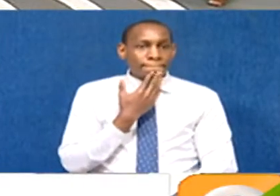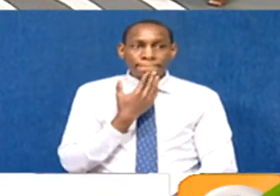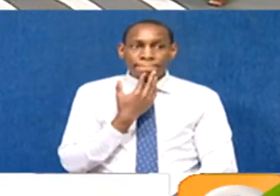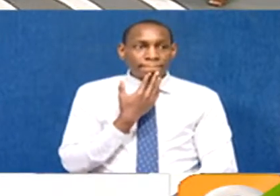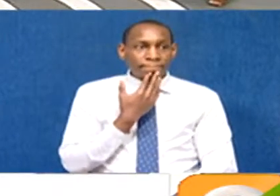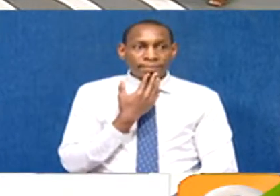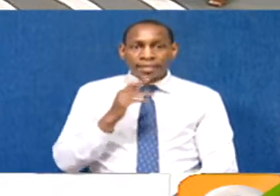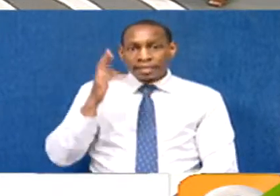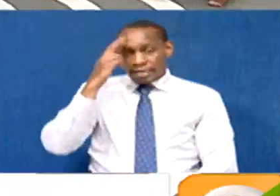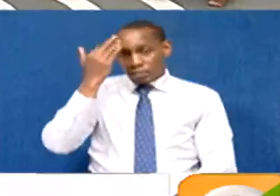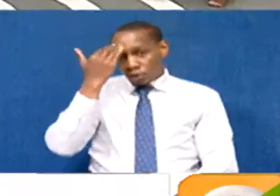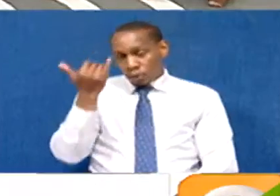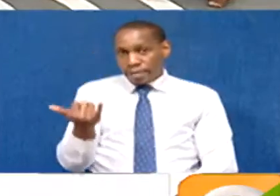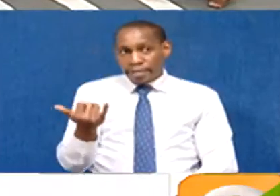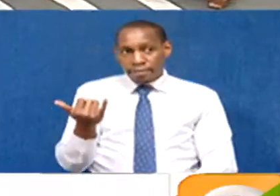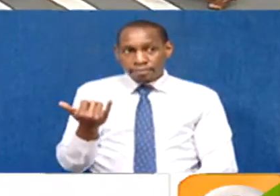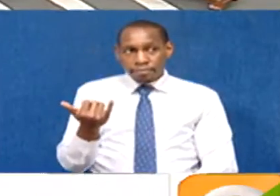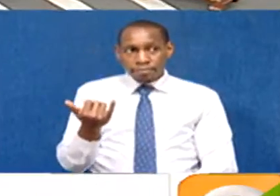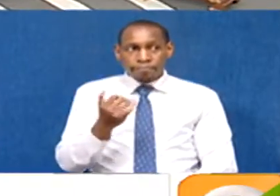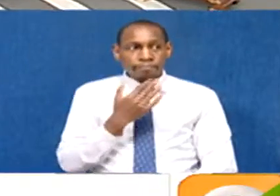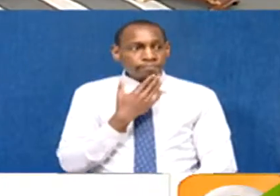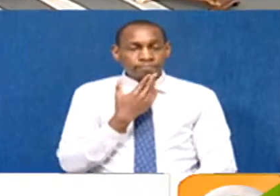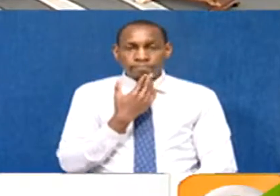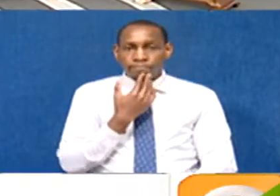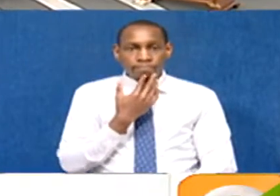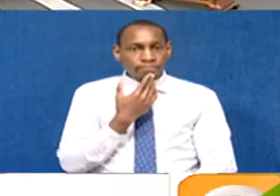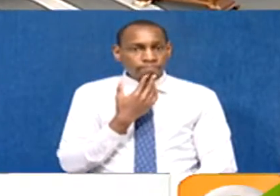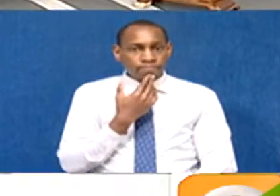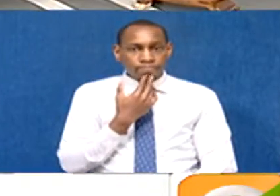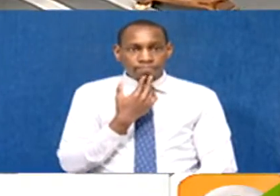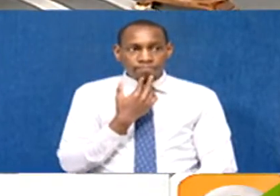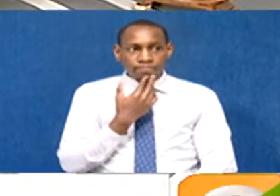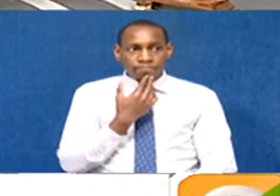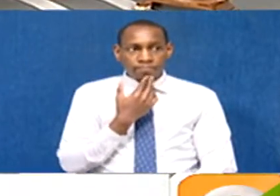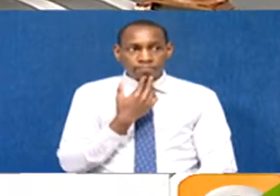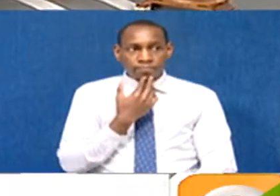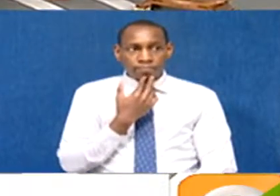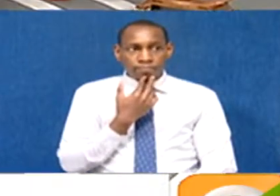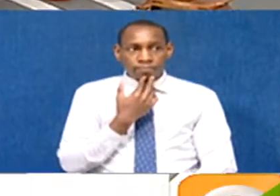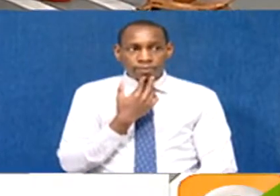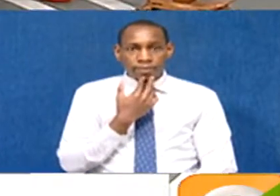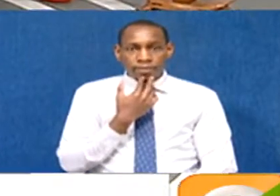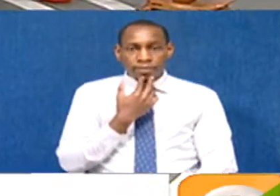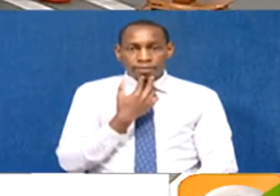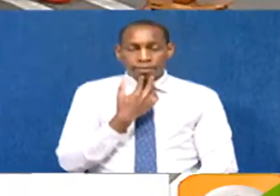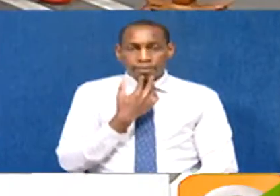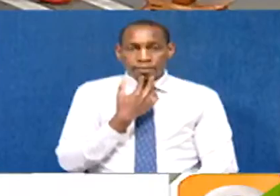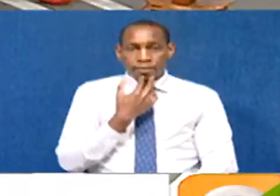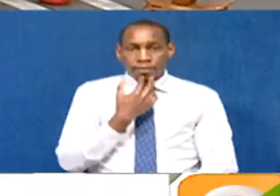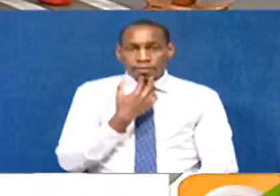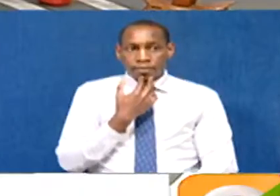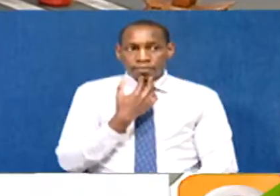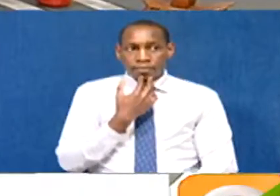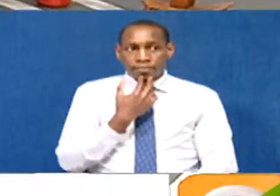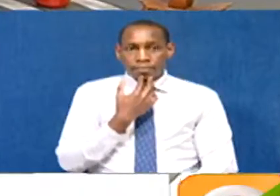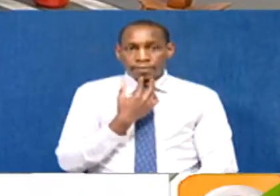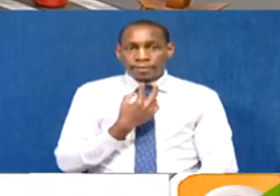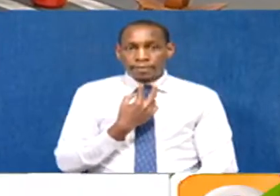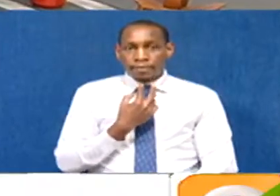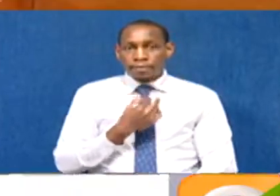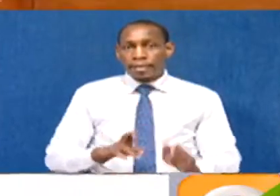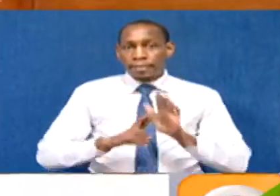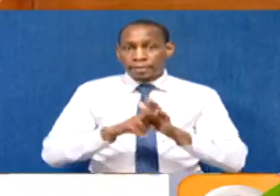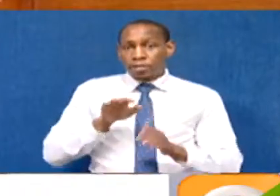And the reason is, why aren't there more women? The tone of women even now is much better.